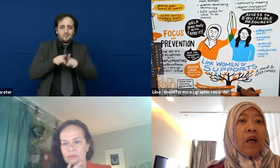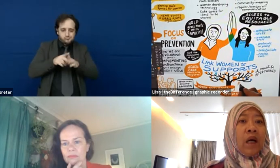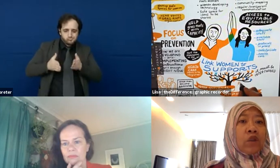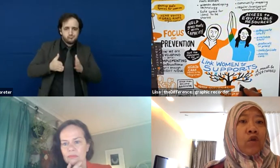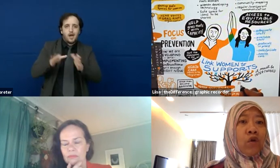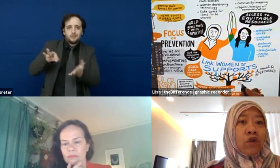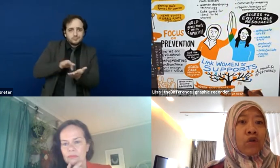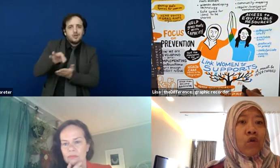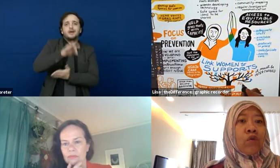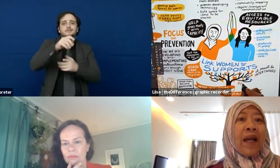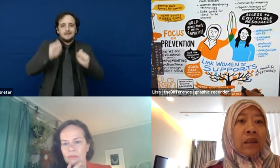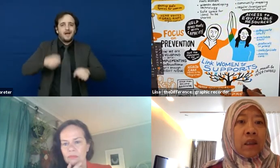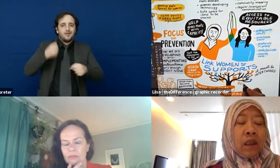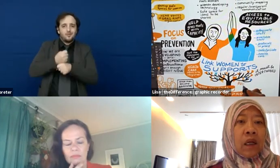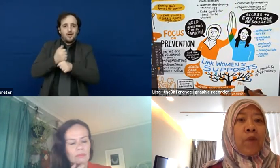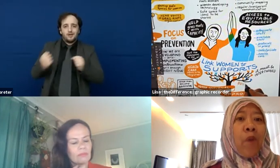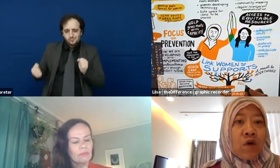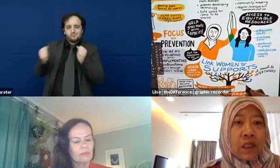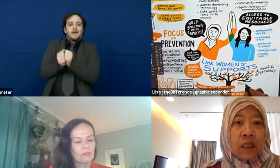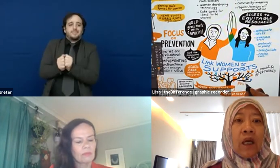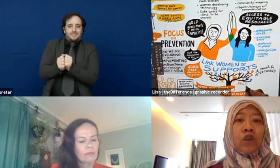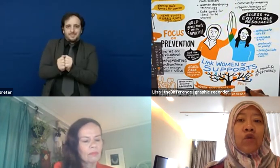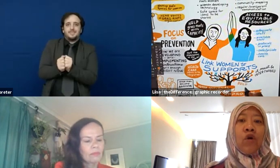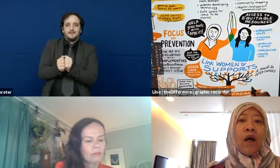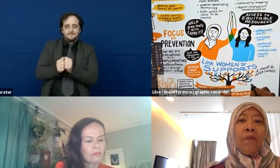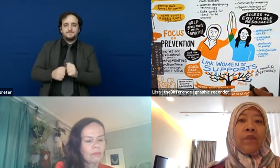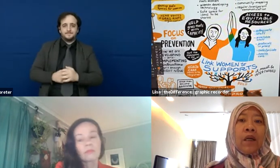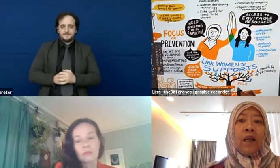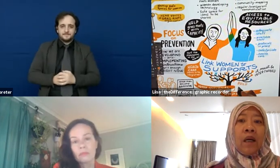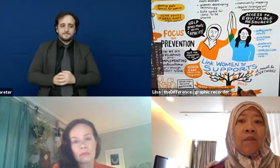them to write a proposal, to